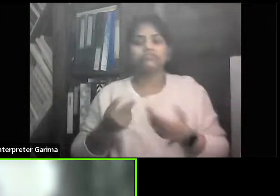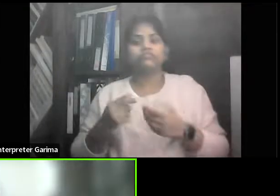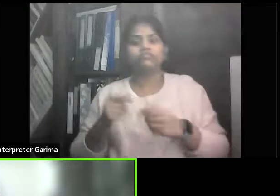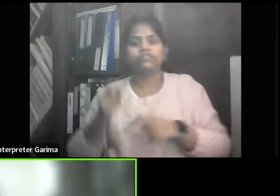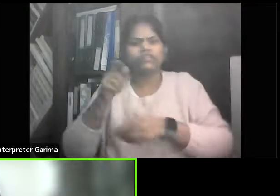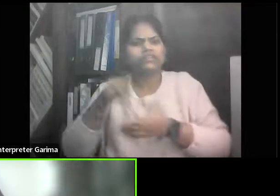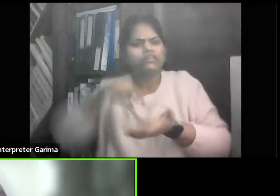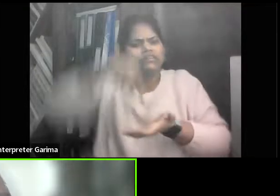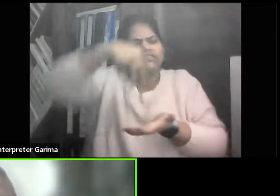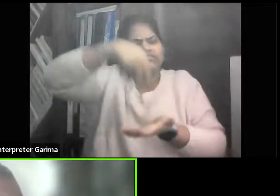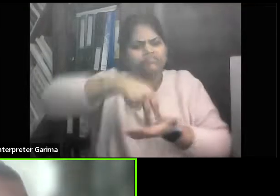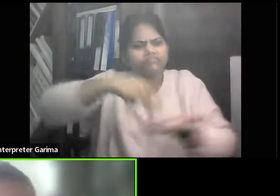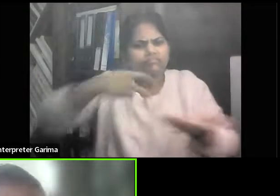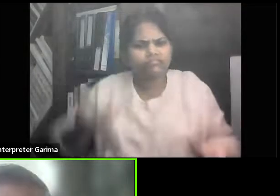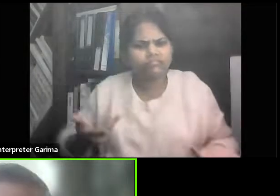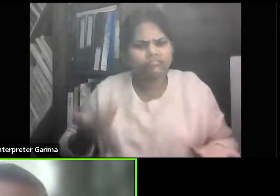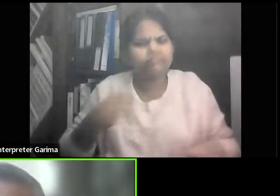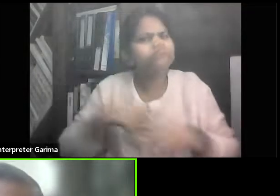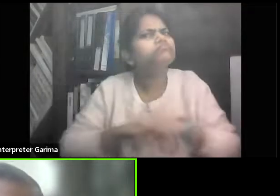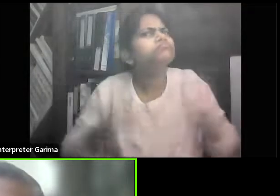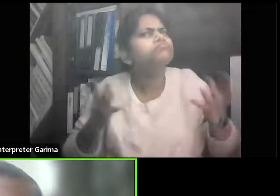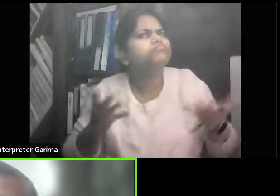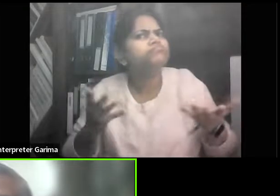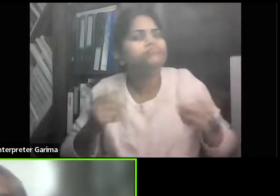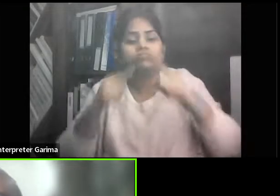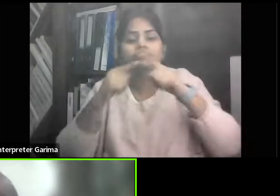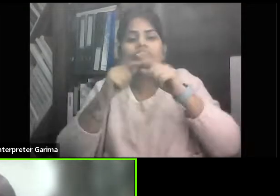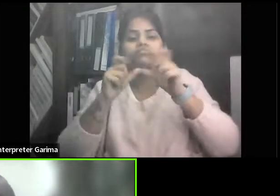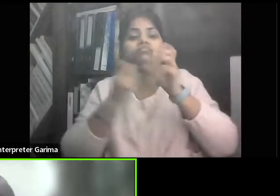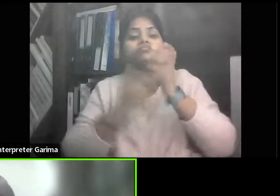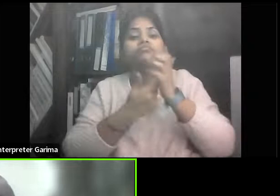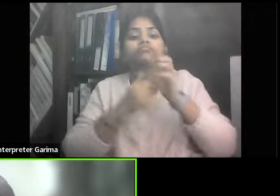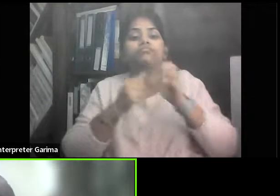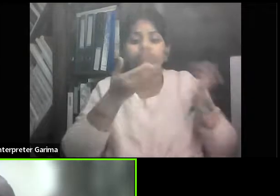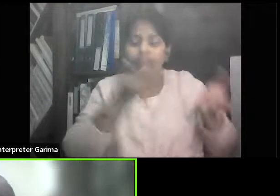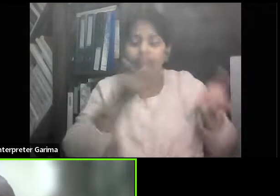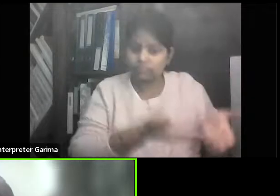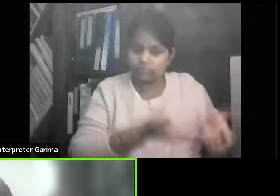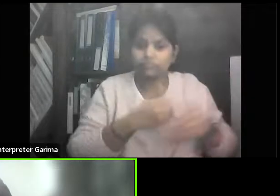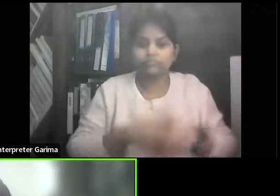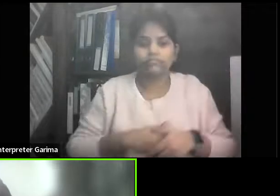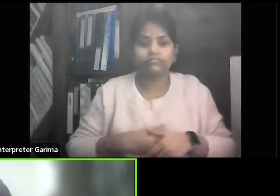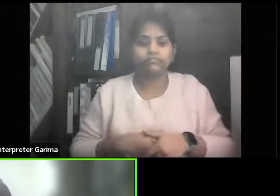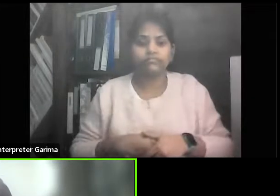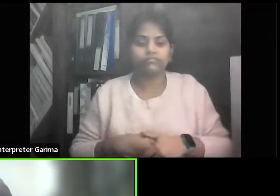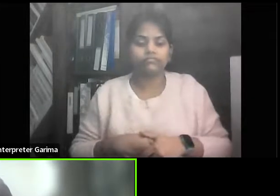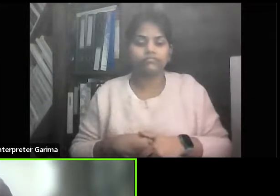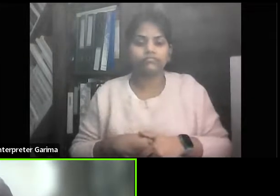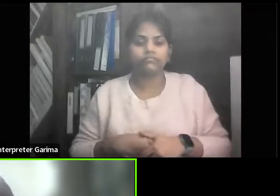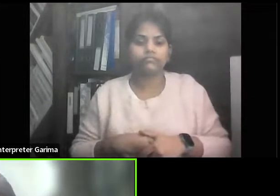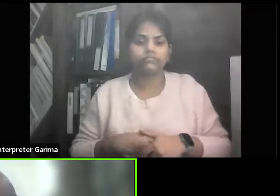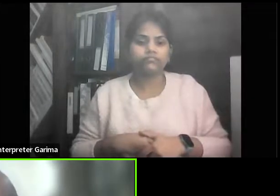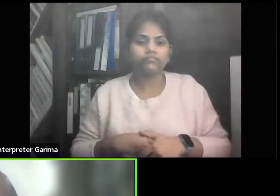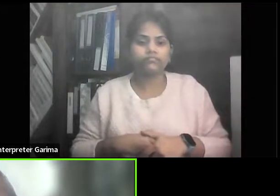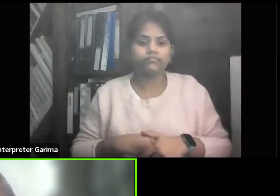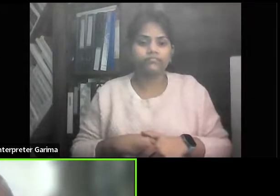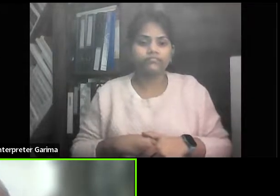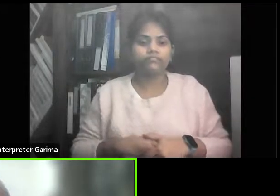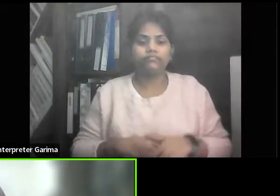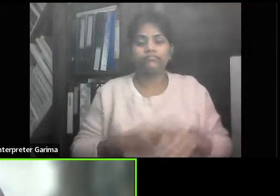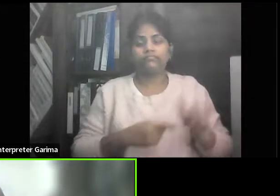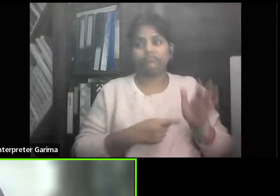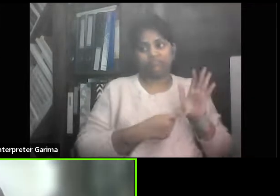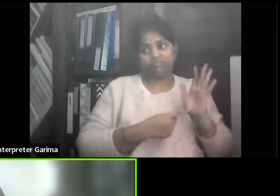strands in, Tara, and how they display a kind